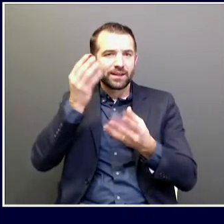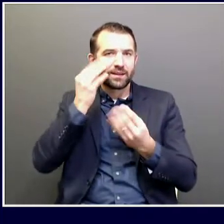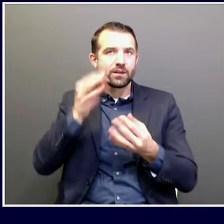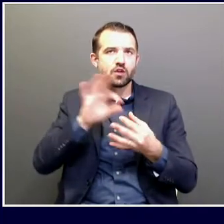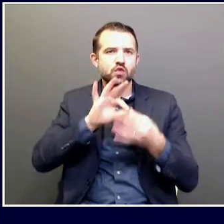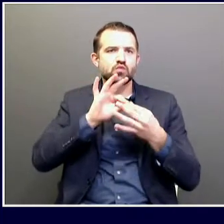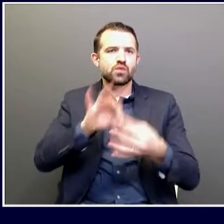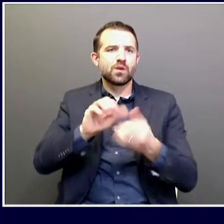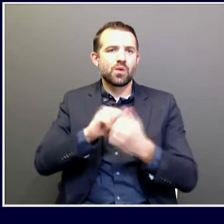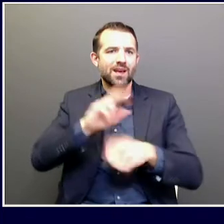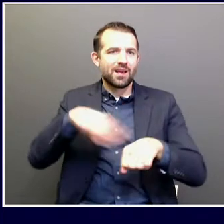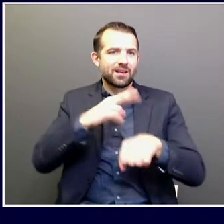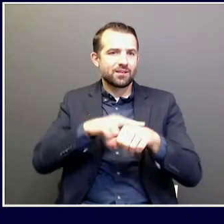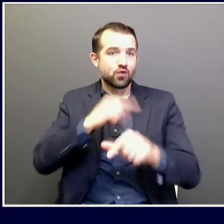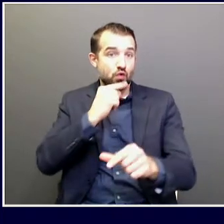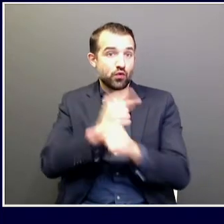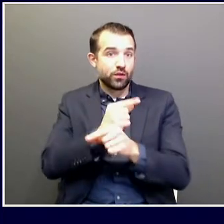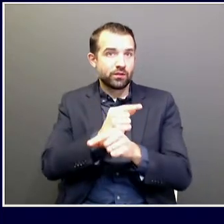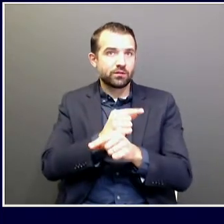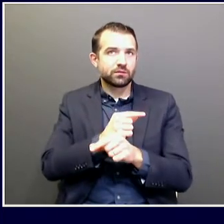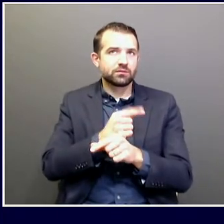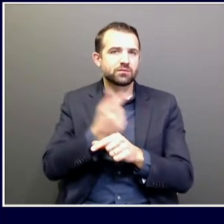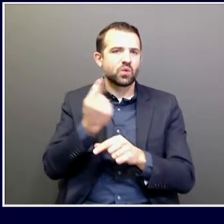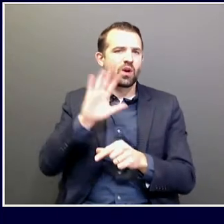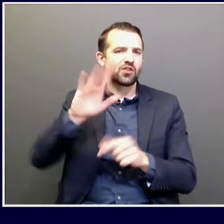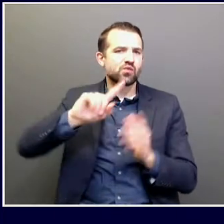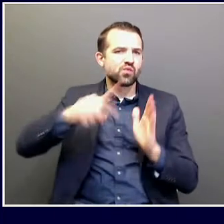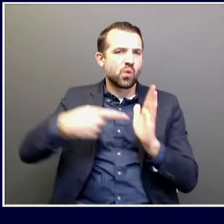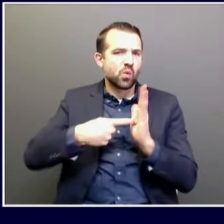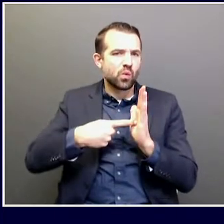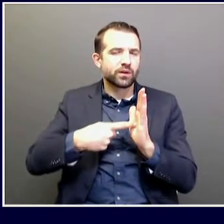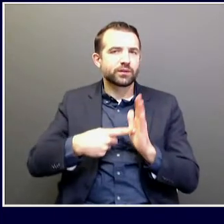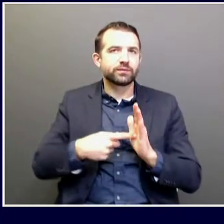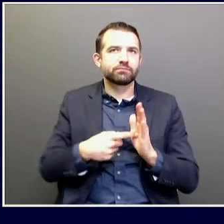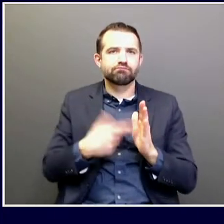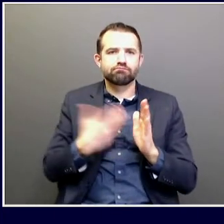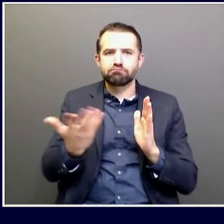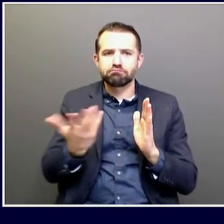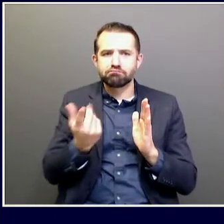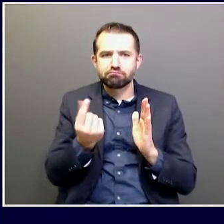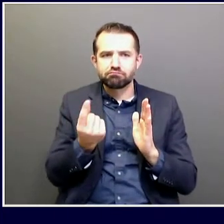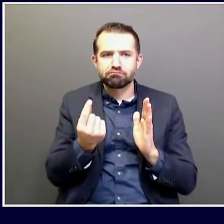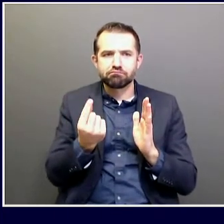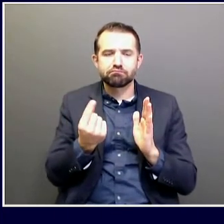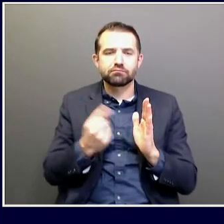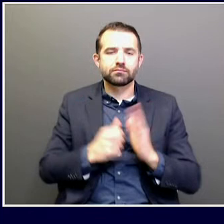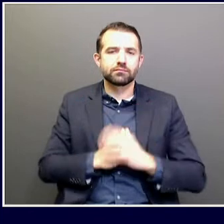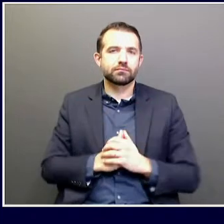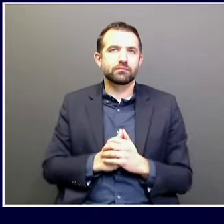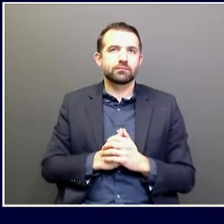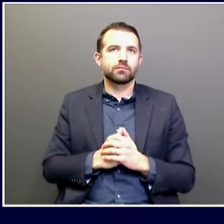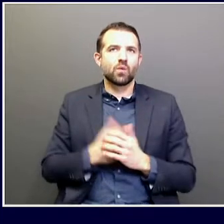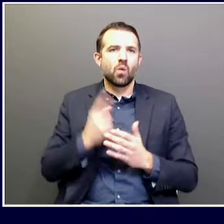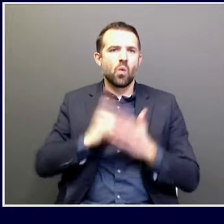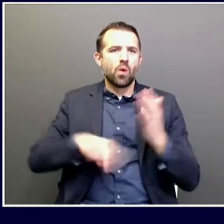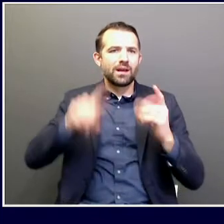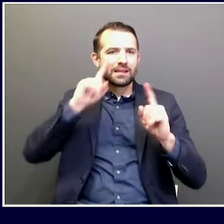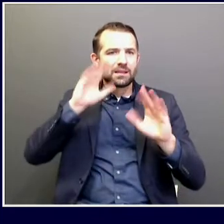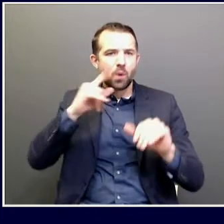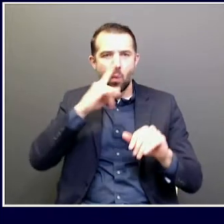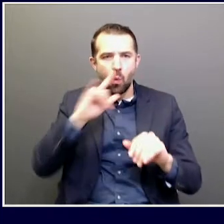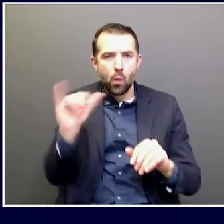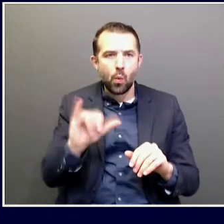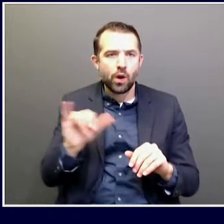Guard's role is going to be and what sort of role folks can sort of expect it to play in their